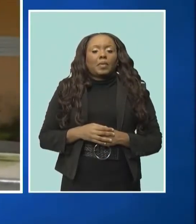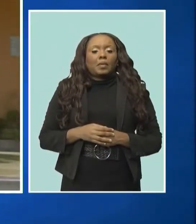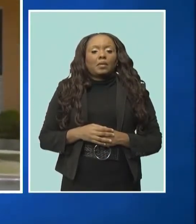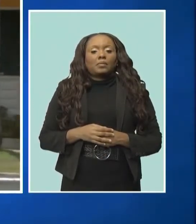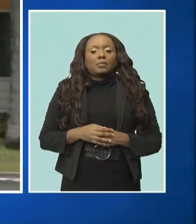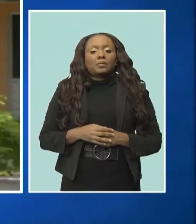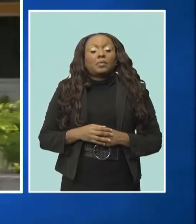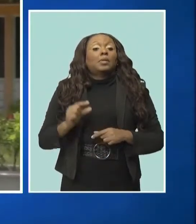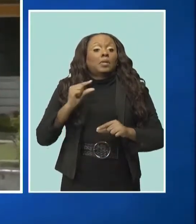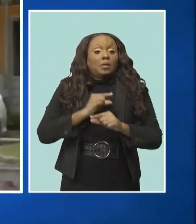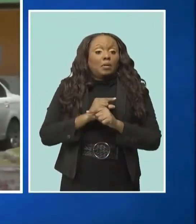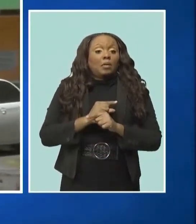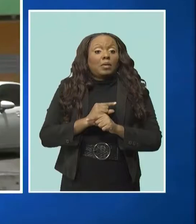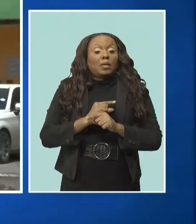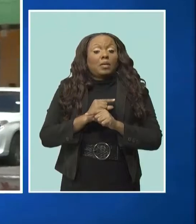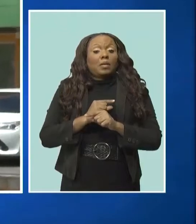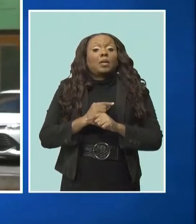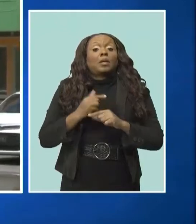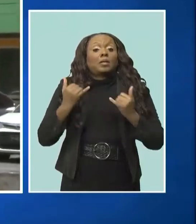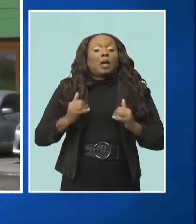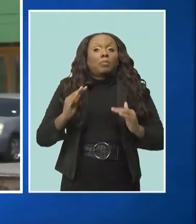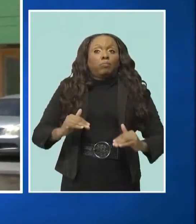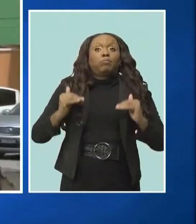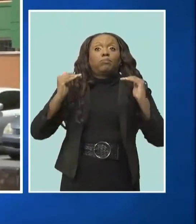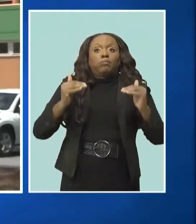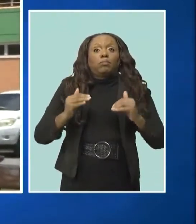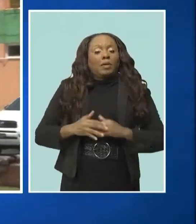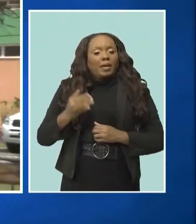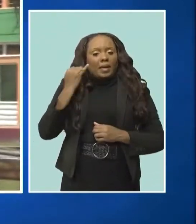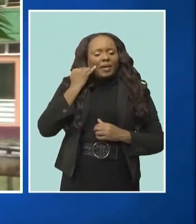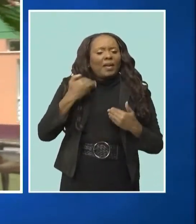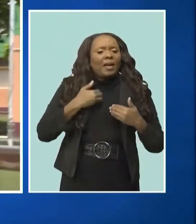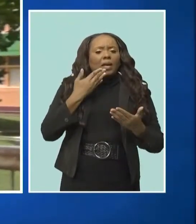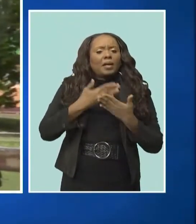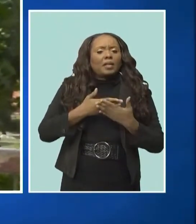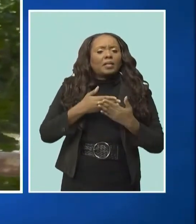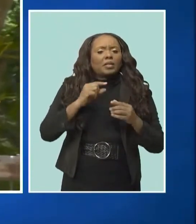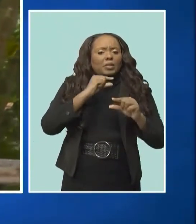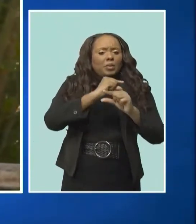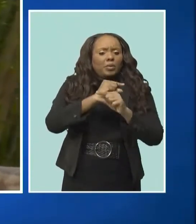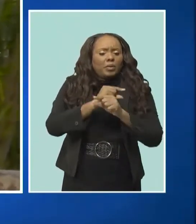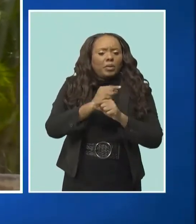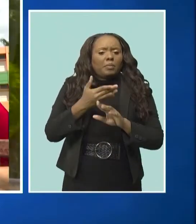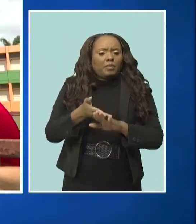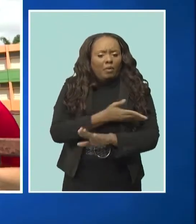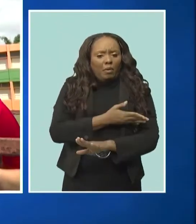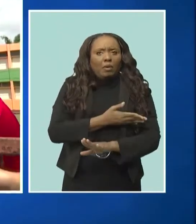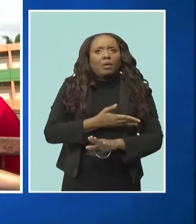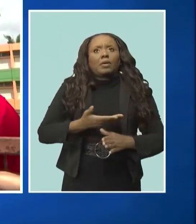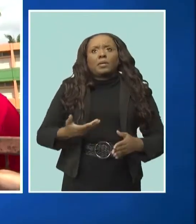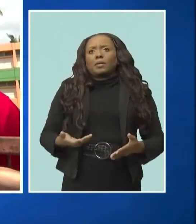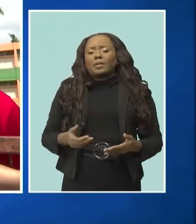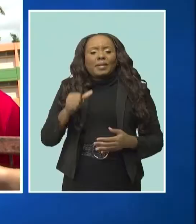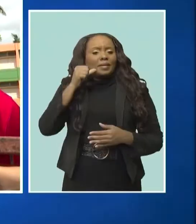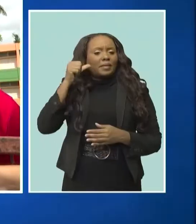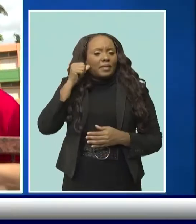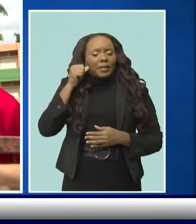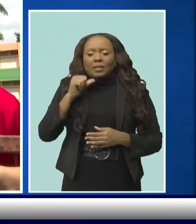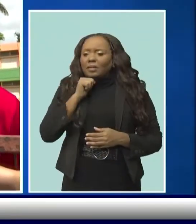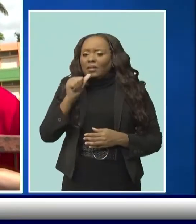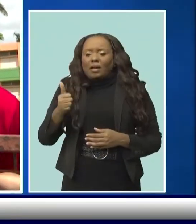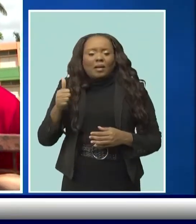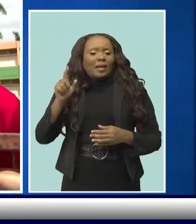the likelihood of yesterday's incident could have been reduced. There would have been a reduced possibility of it happening. We have been agitating